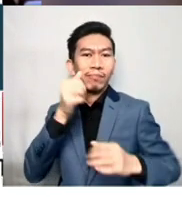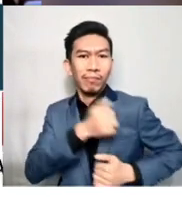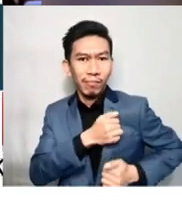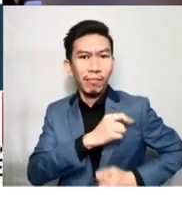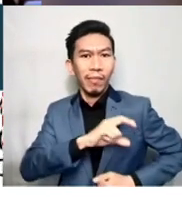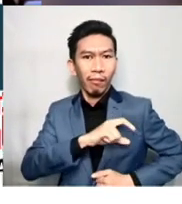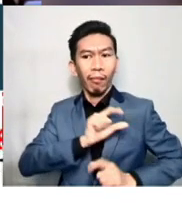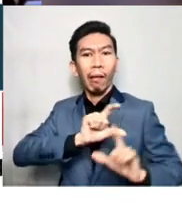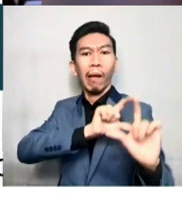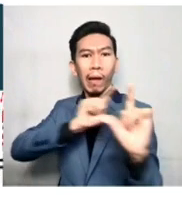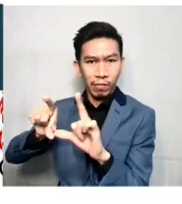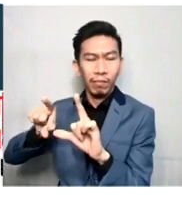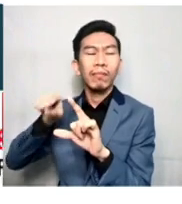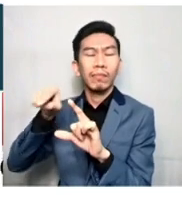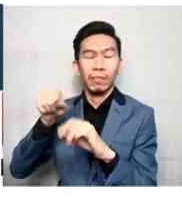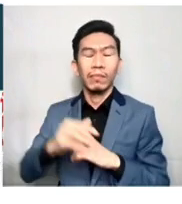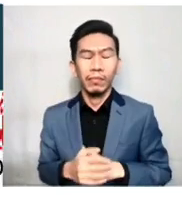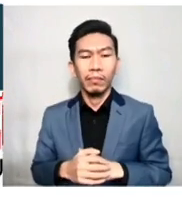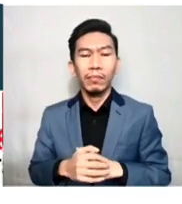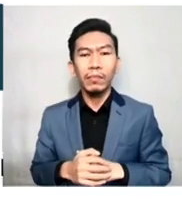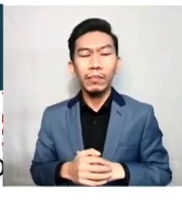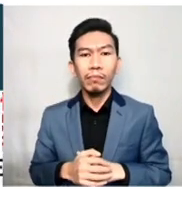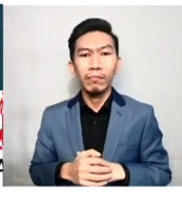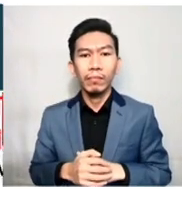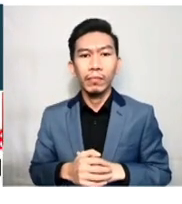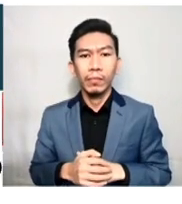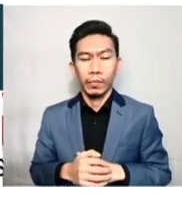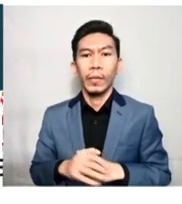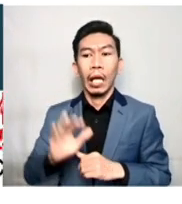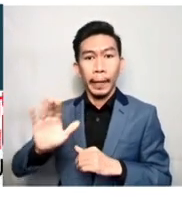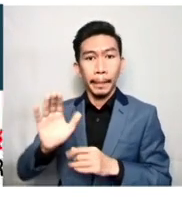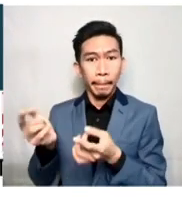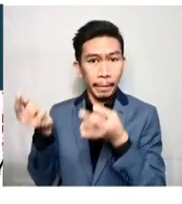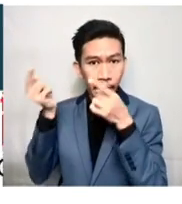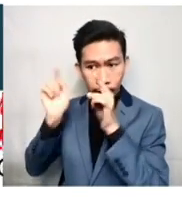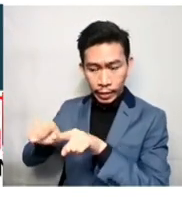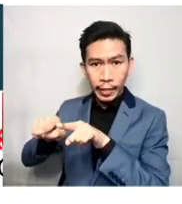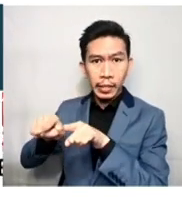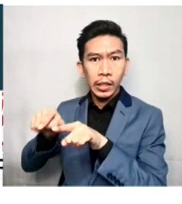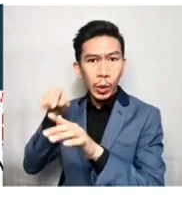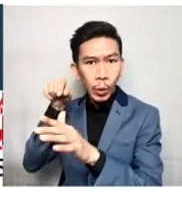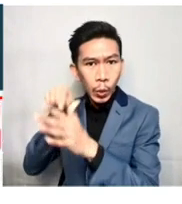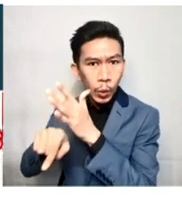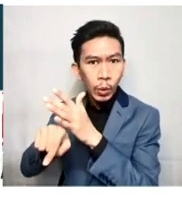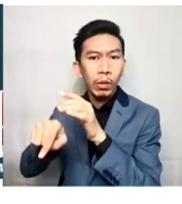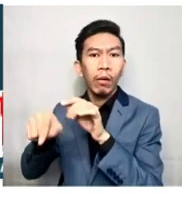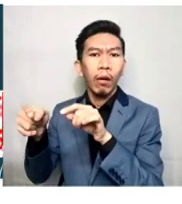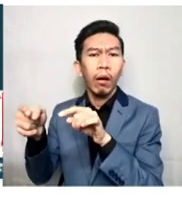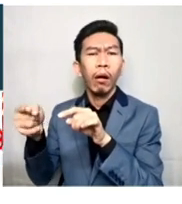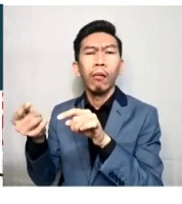community level. Tell us about what effect might this have on other dissenters, on those who